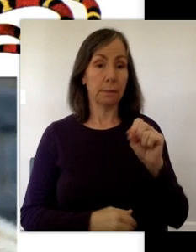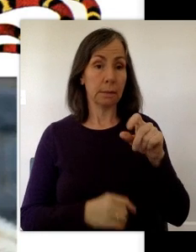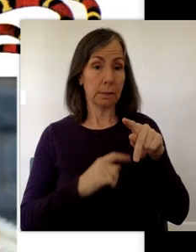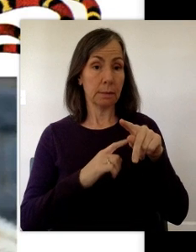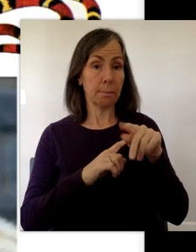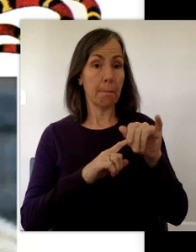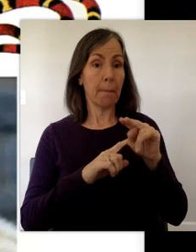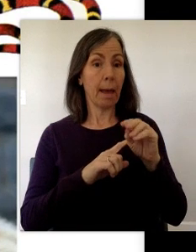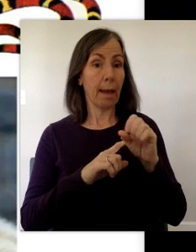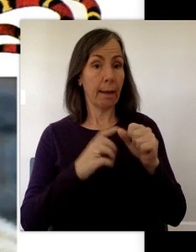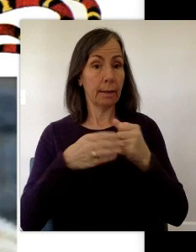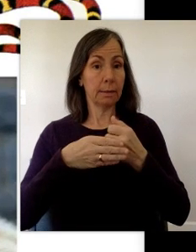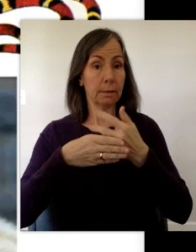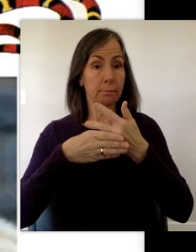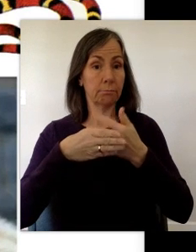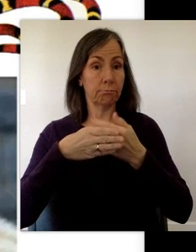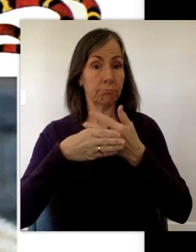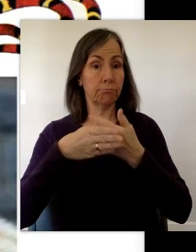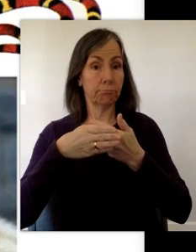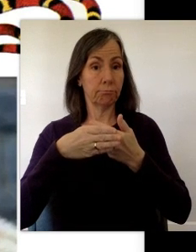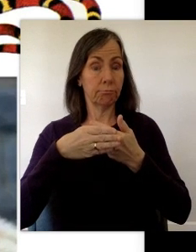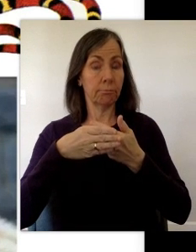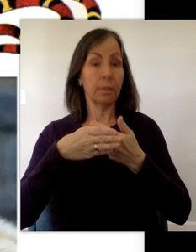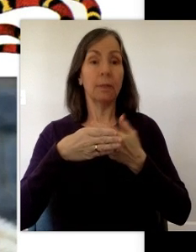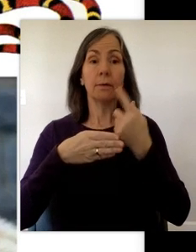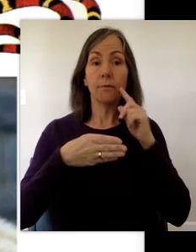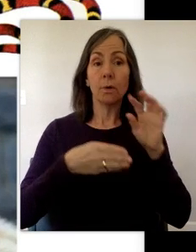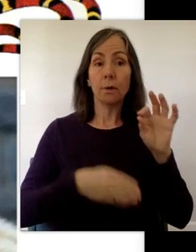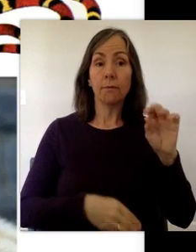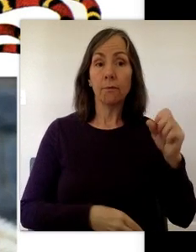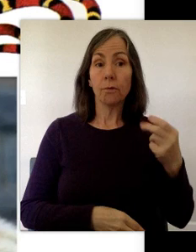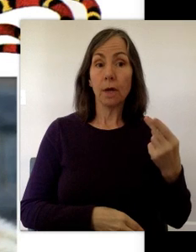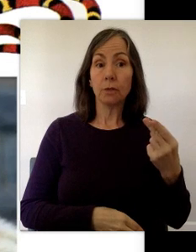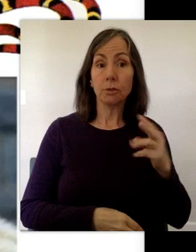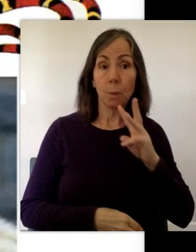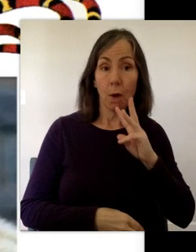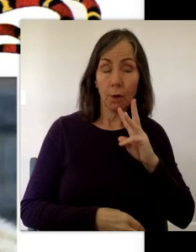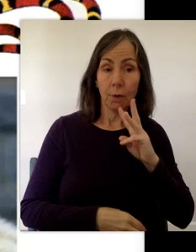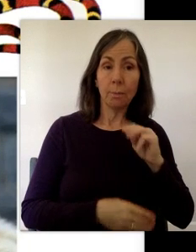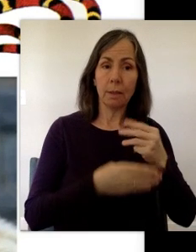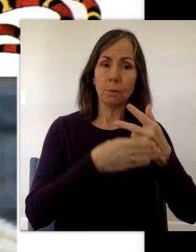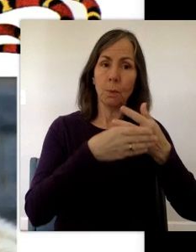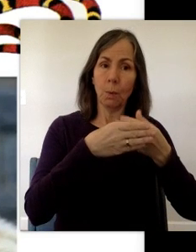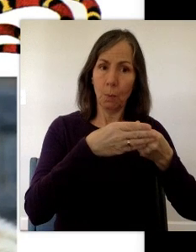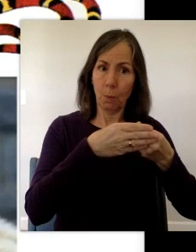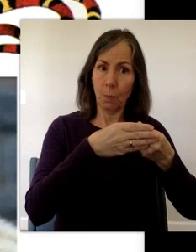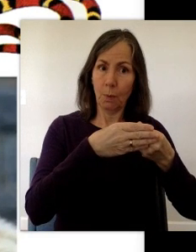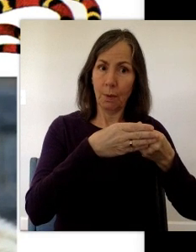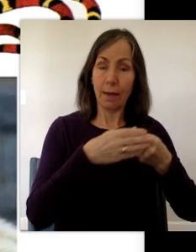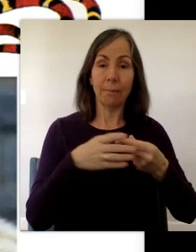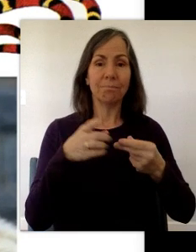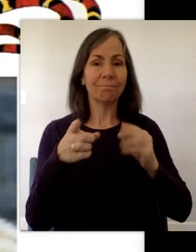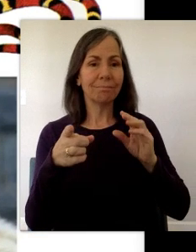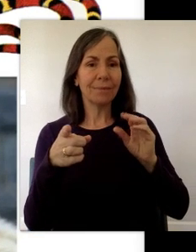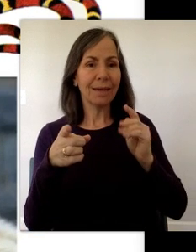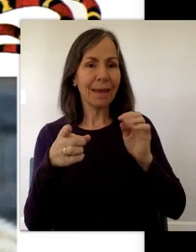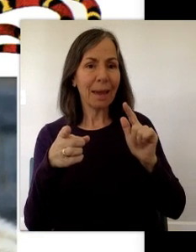The adaptation for the freshwater is its short spine. This camel has lots